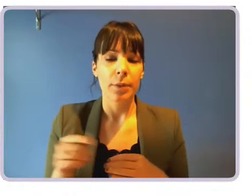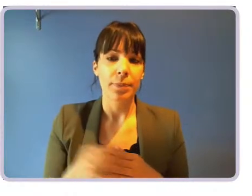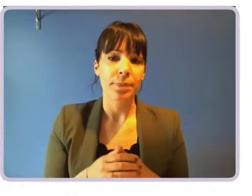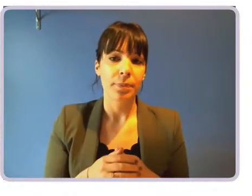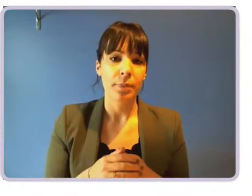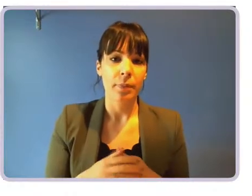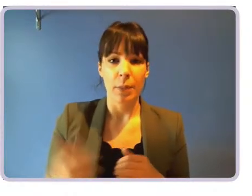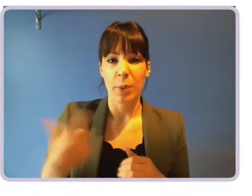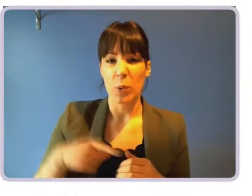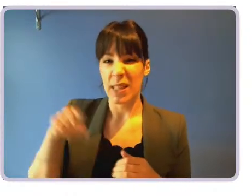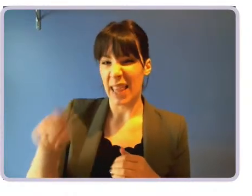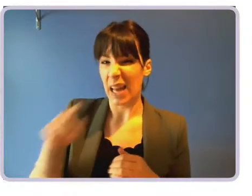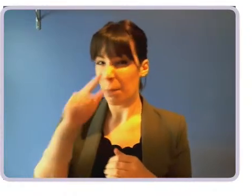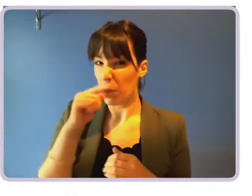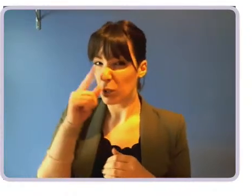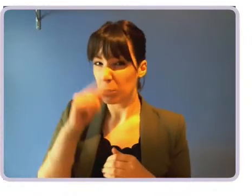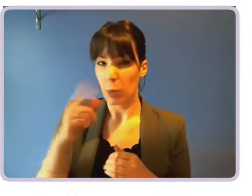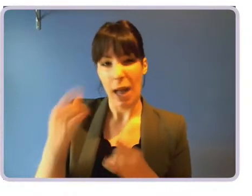for services.